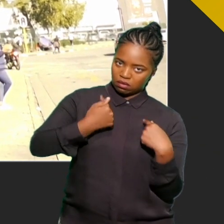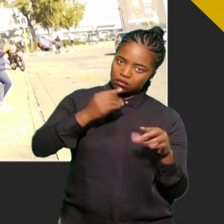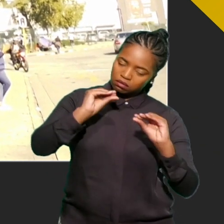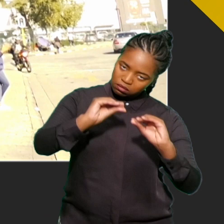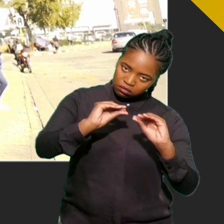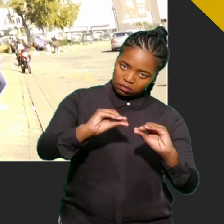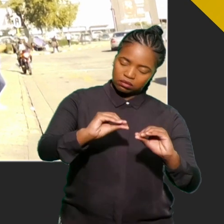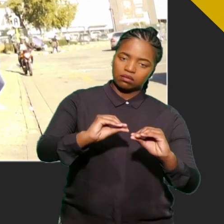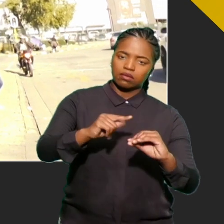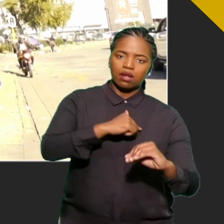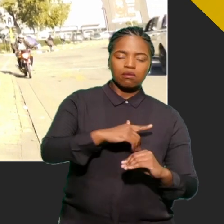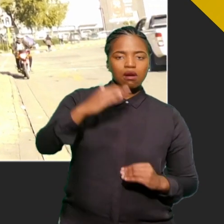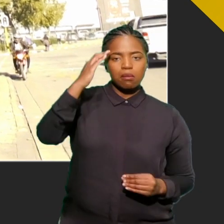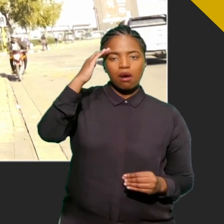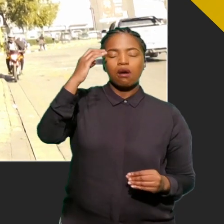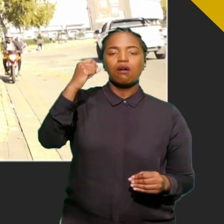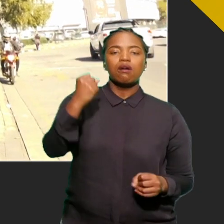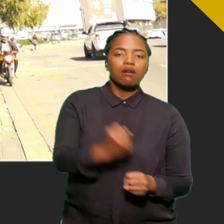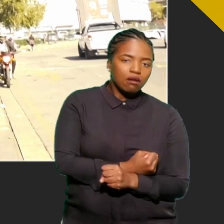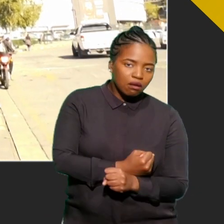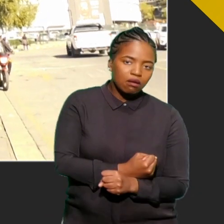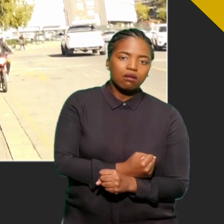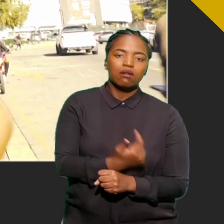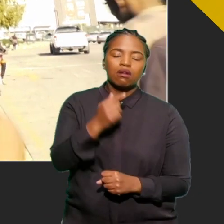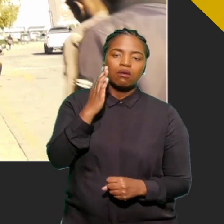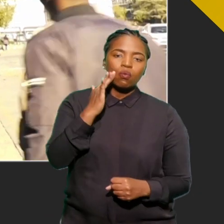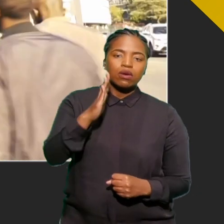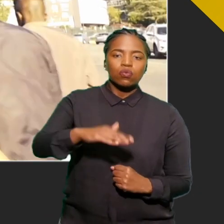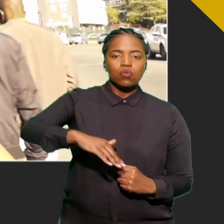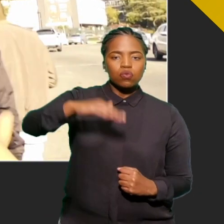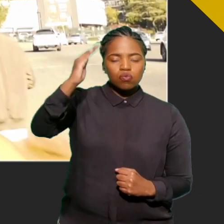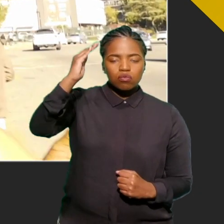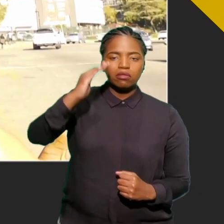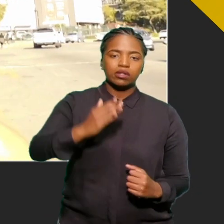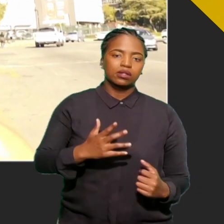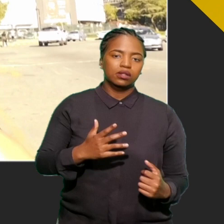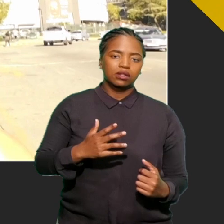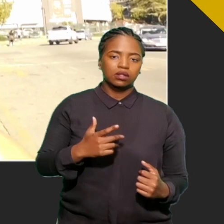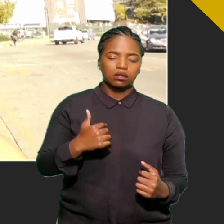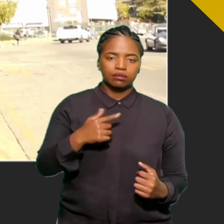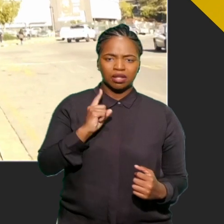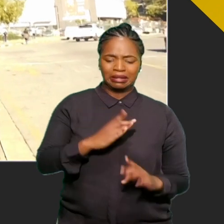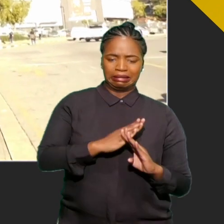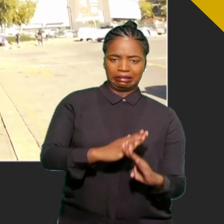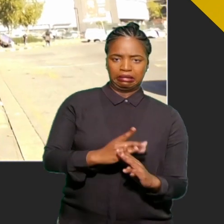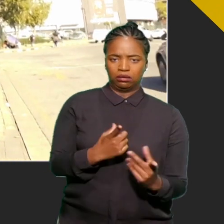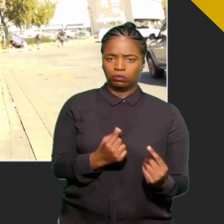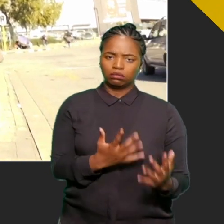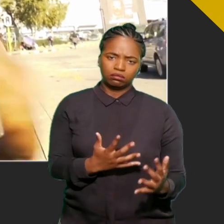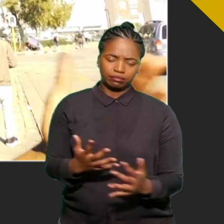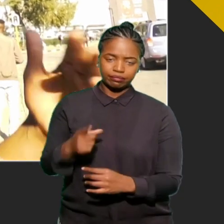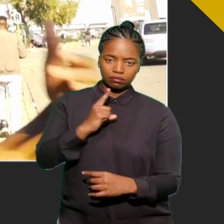That will give us more details into when we grow up, you'll know what at this age, I should avoid doing such